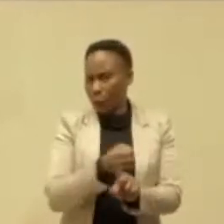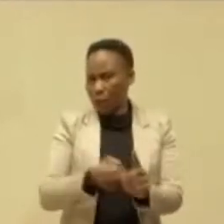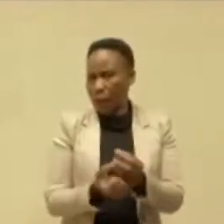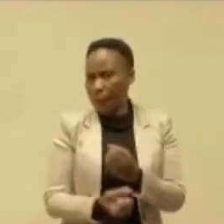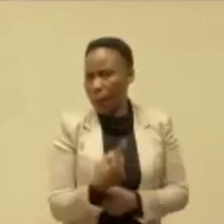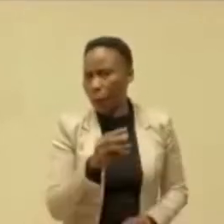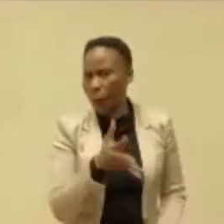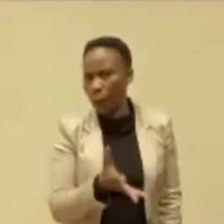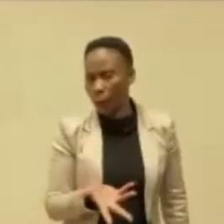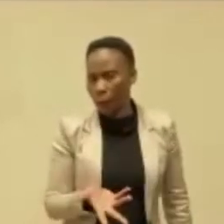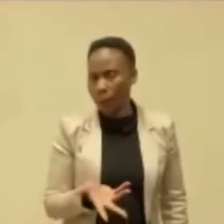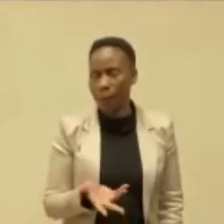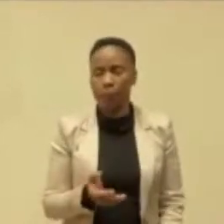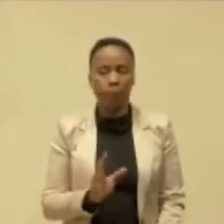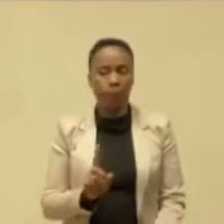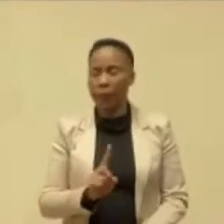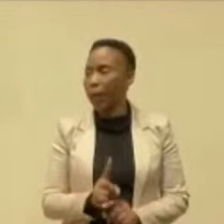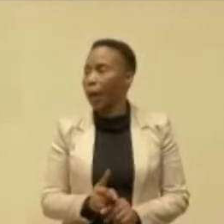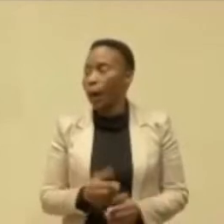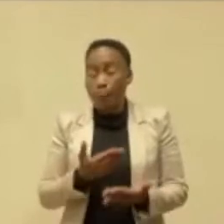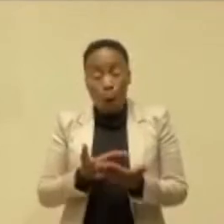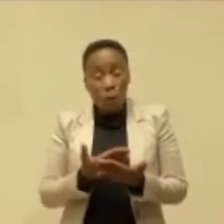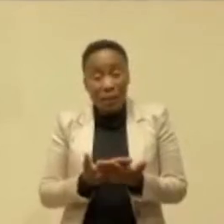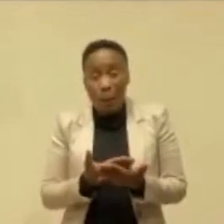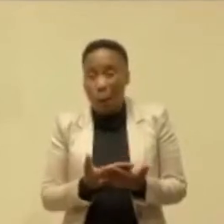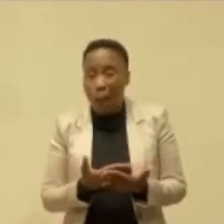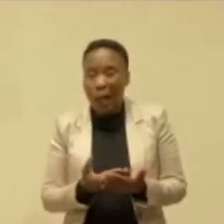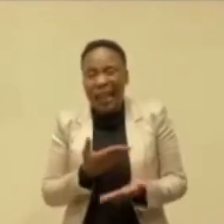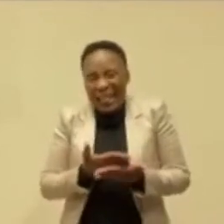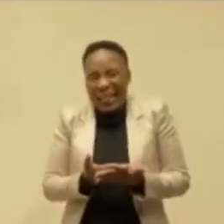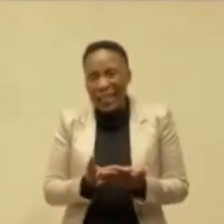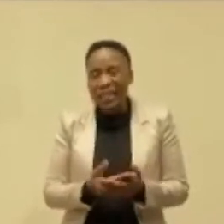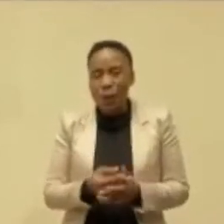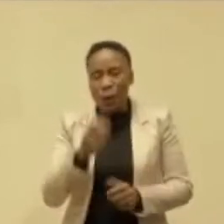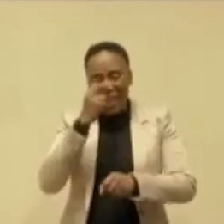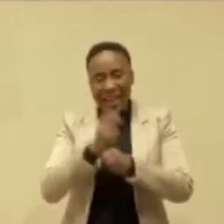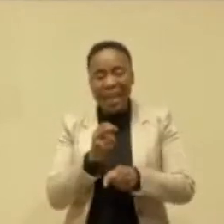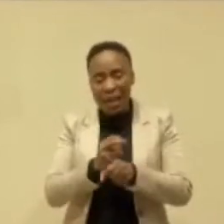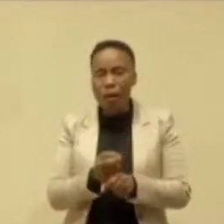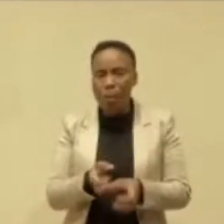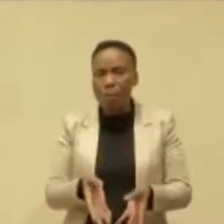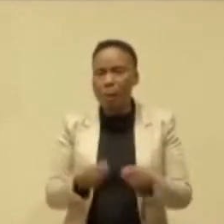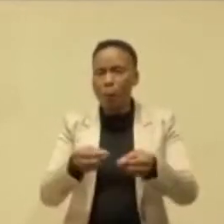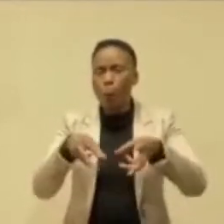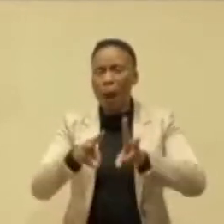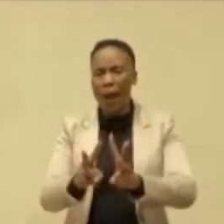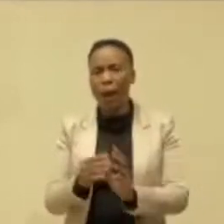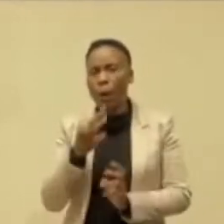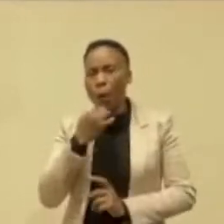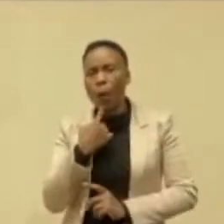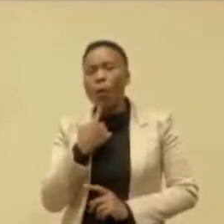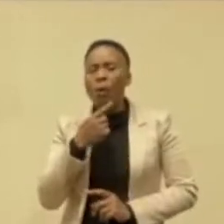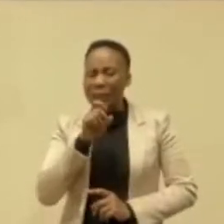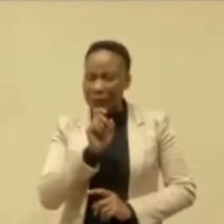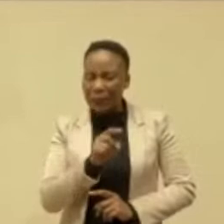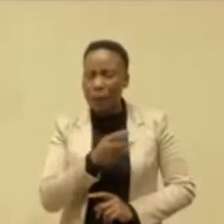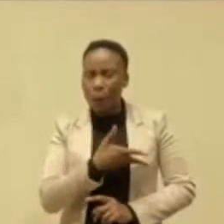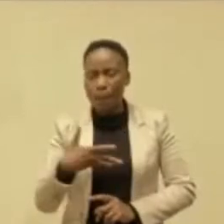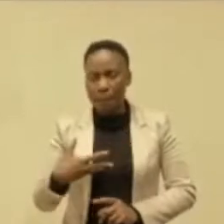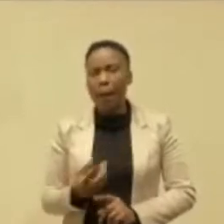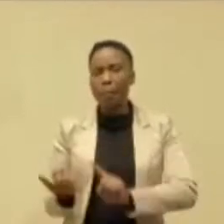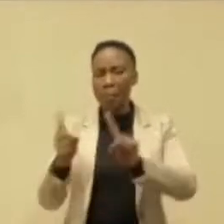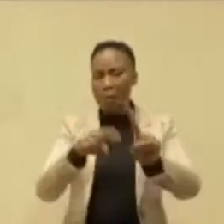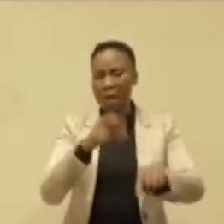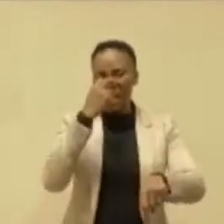possible at least let there be some kind of a way on how they handle bomber potential